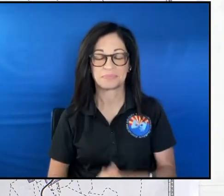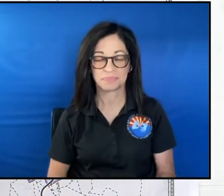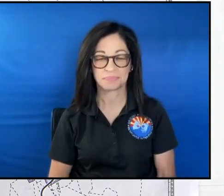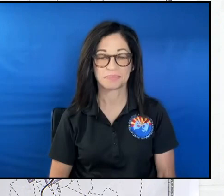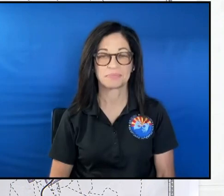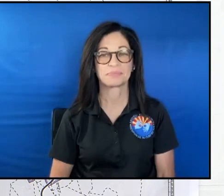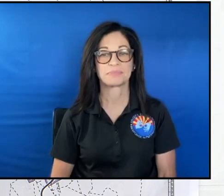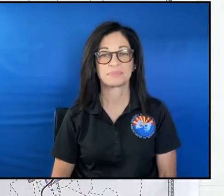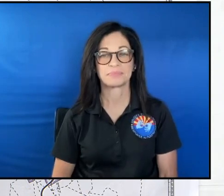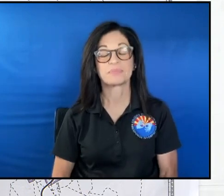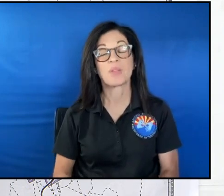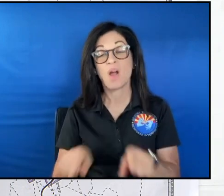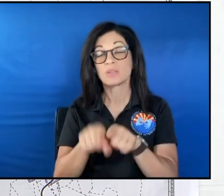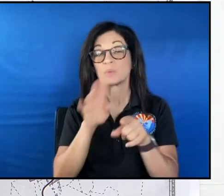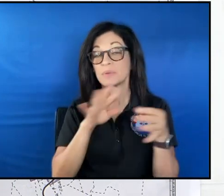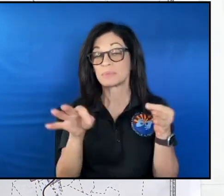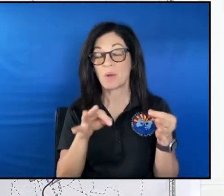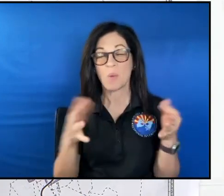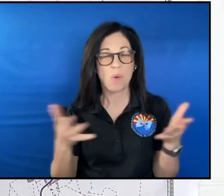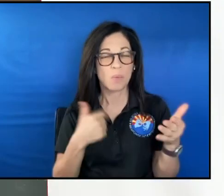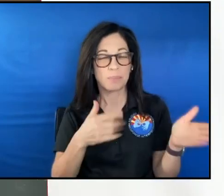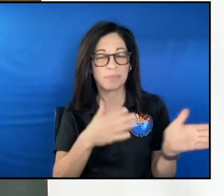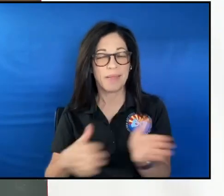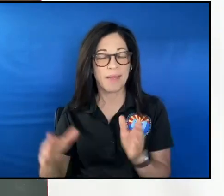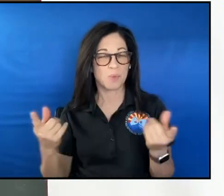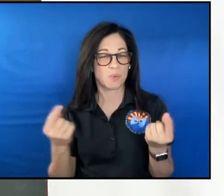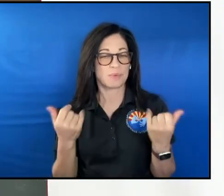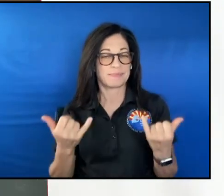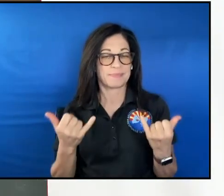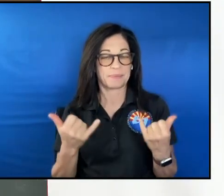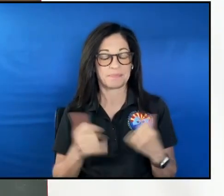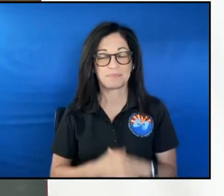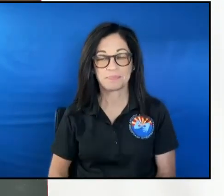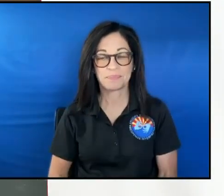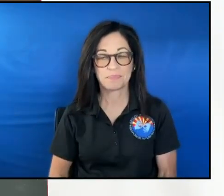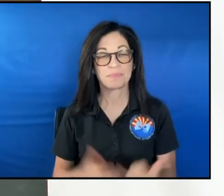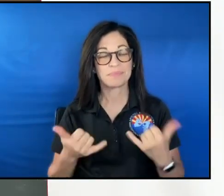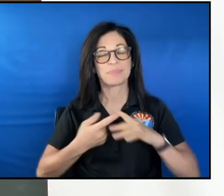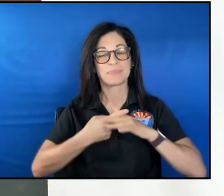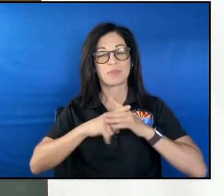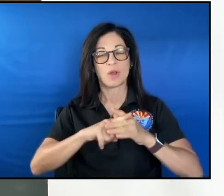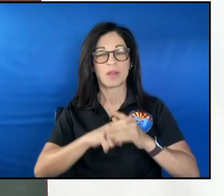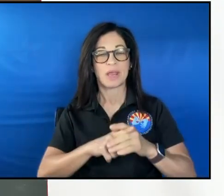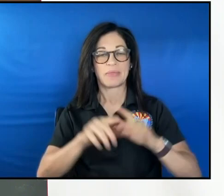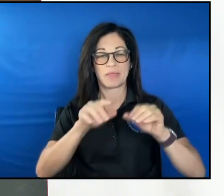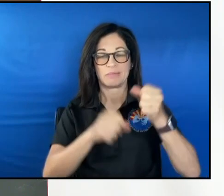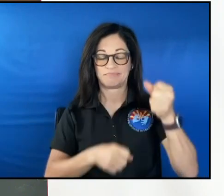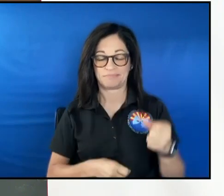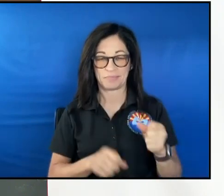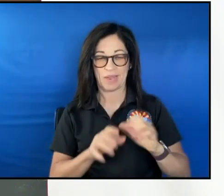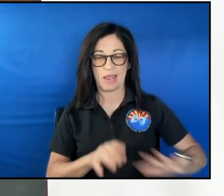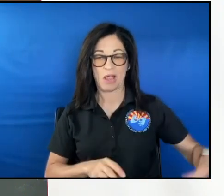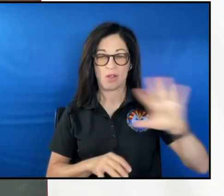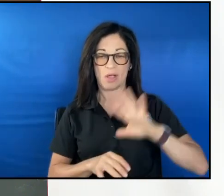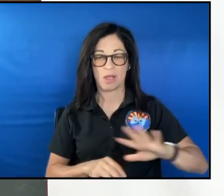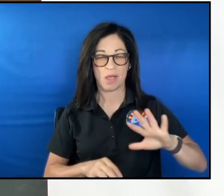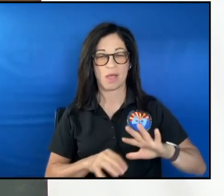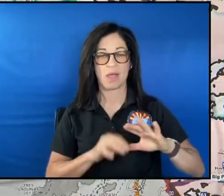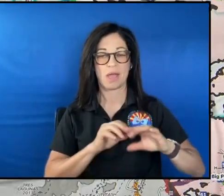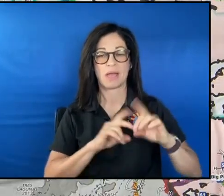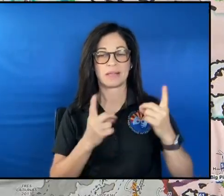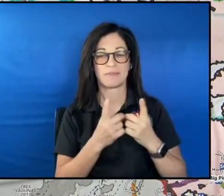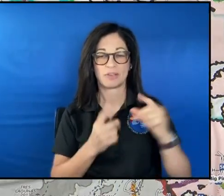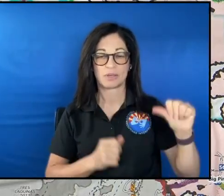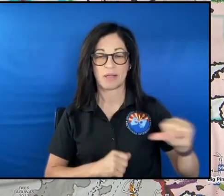have planned for today. So starting here in Division Alpha on the southeast corner of the fire, we had a good